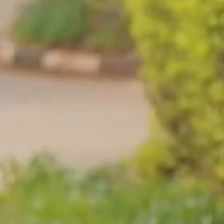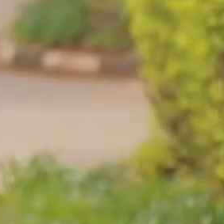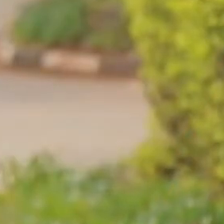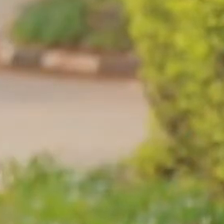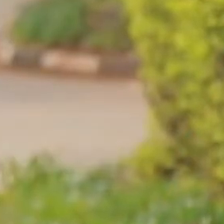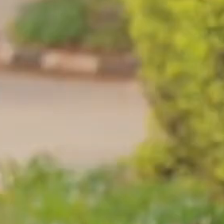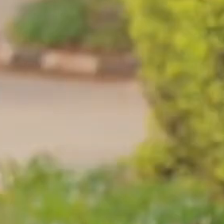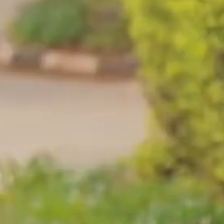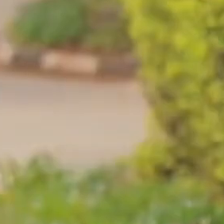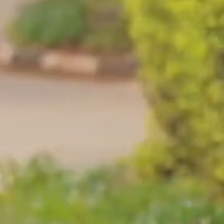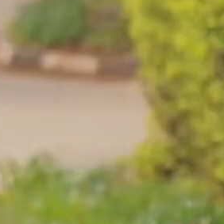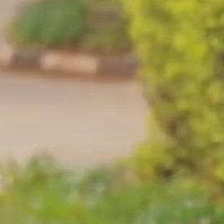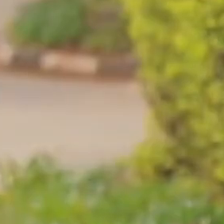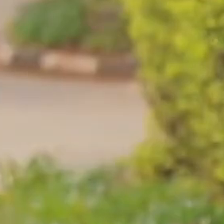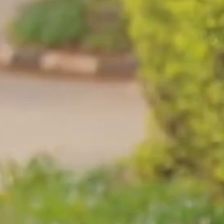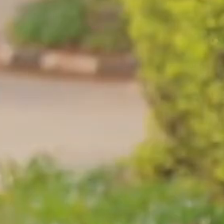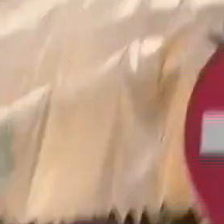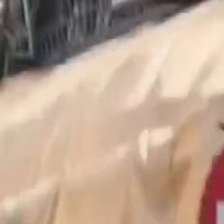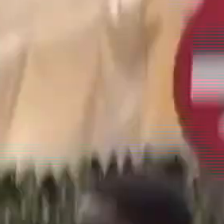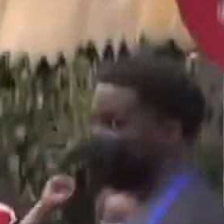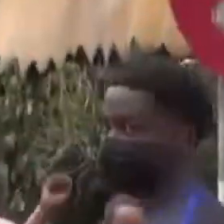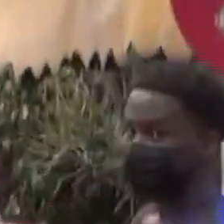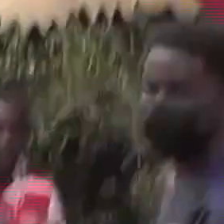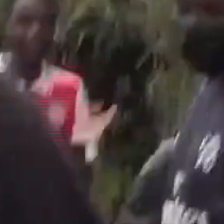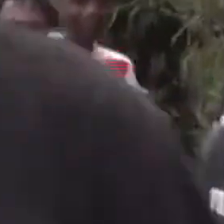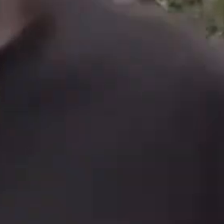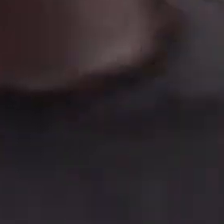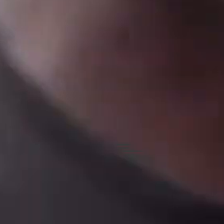A new era, a new people.